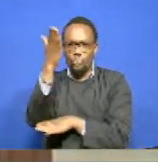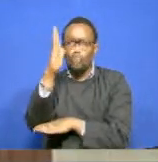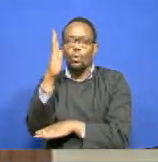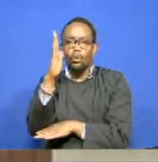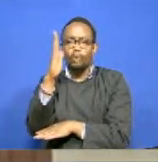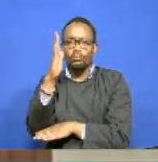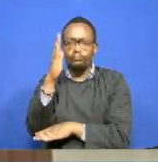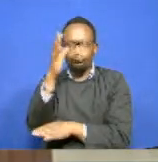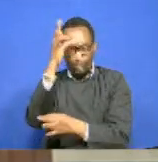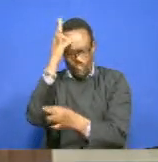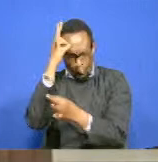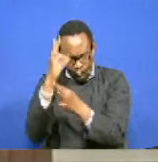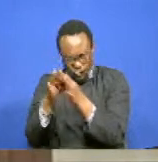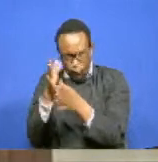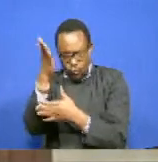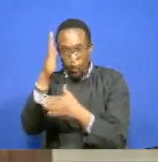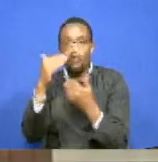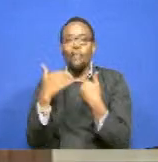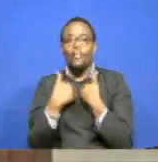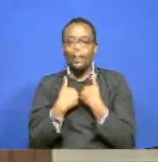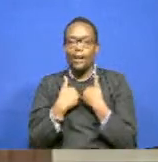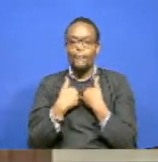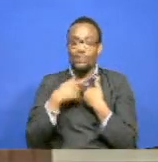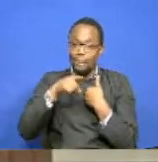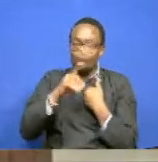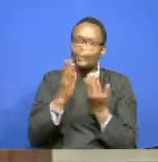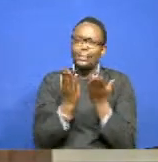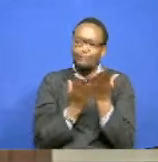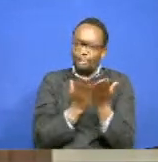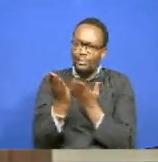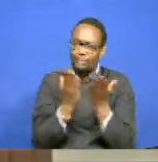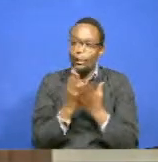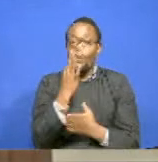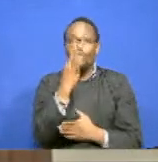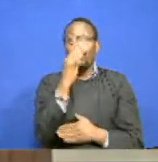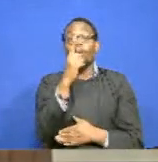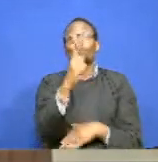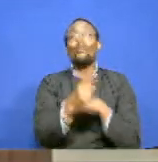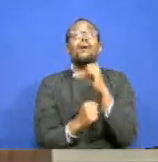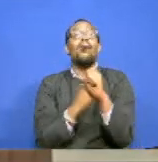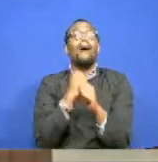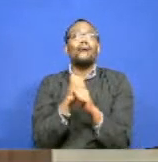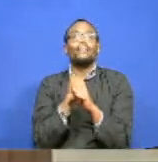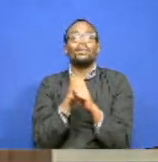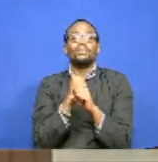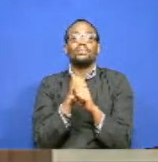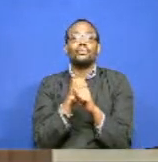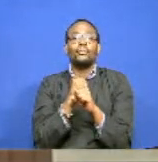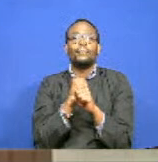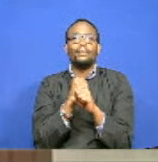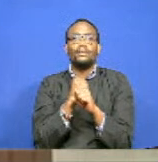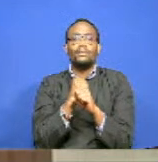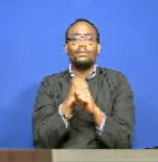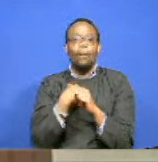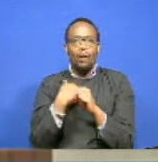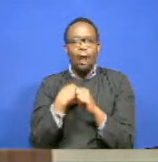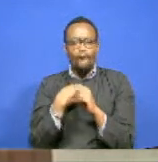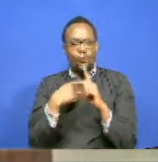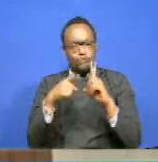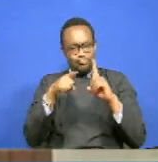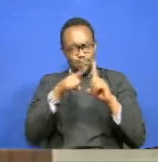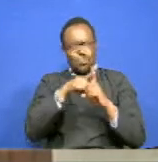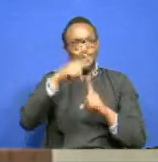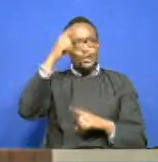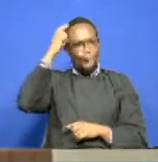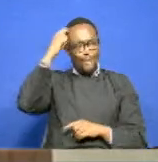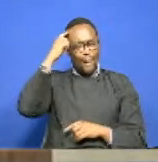He had faith in God. That is what made him serve for the last 31 years. He had the positive willpower and